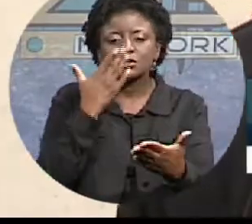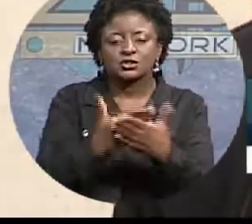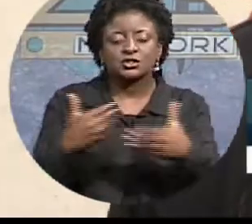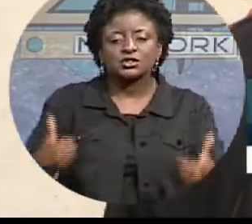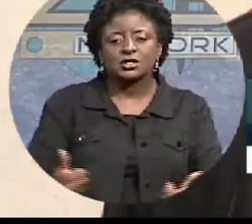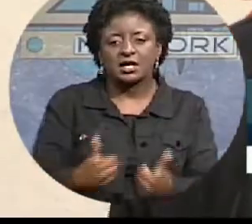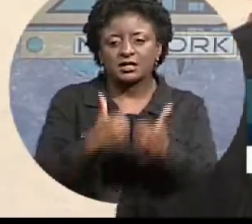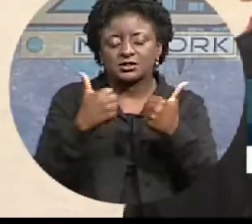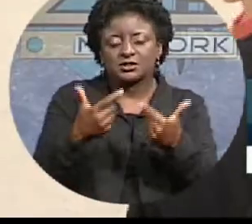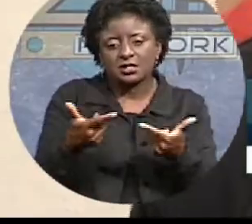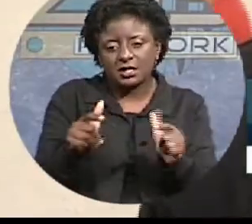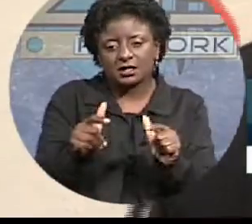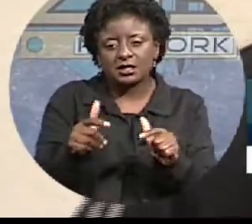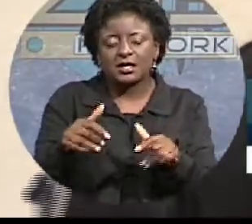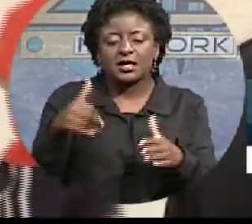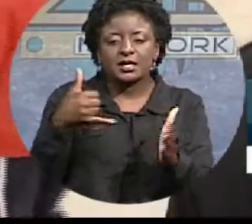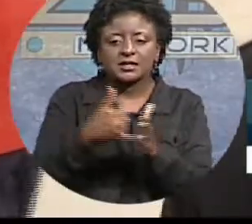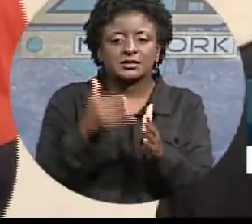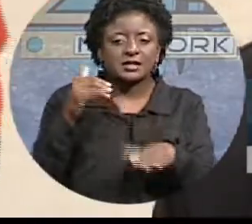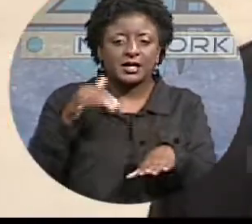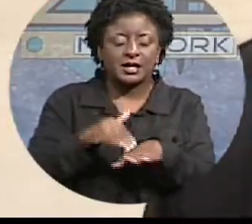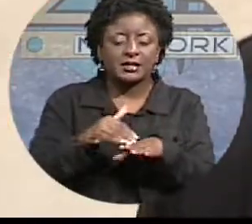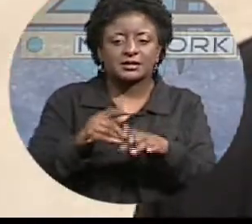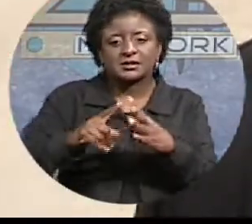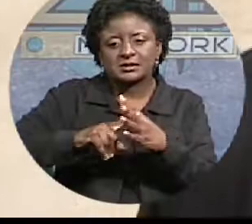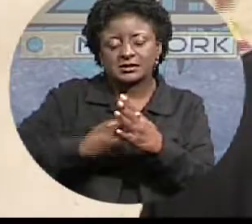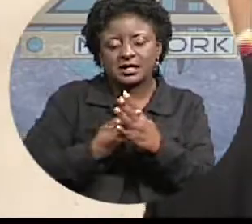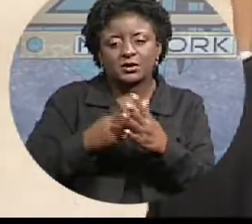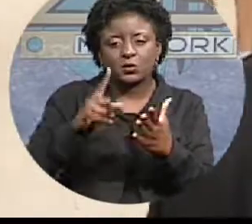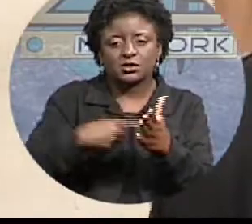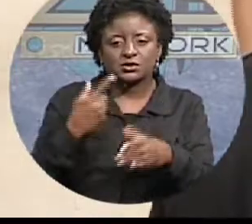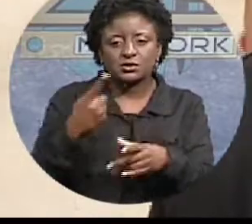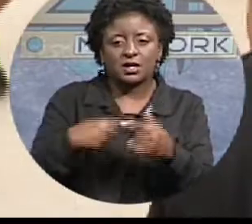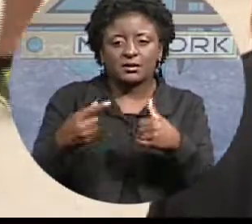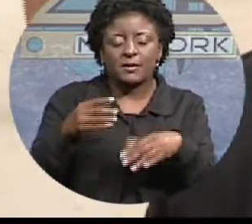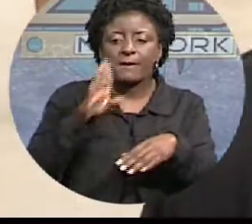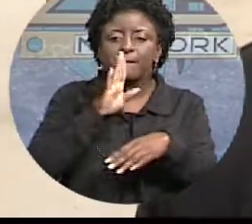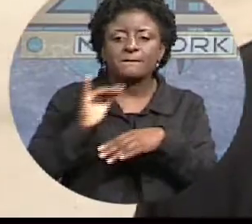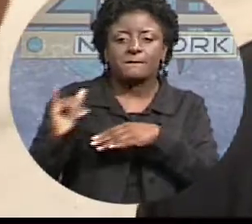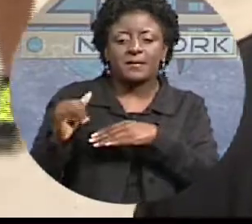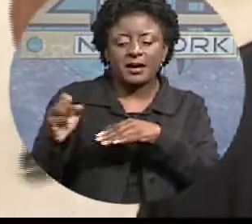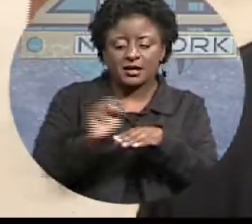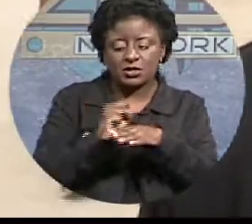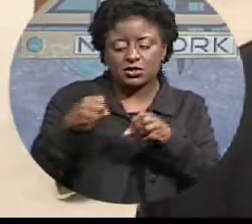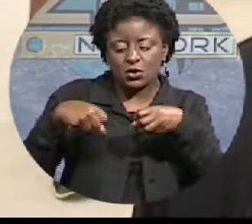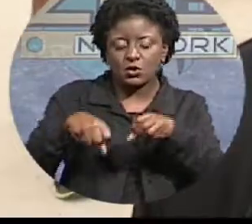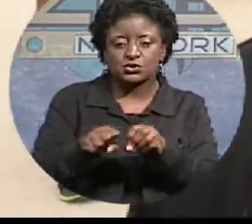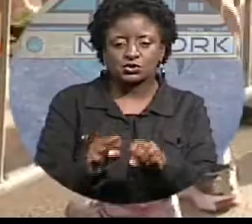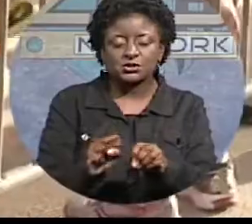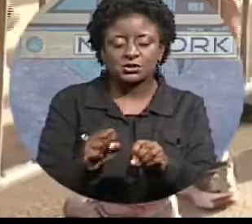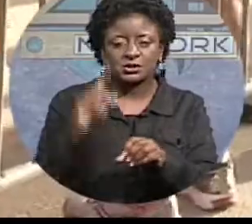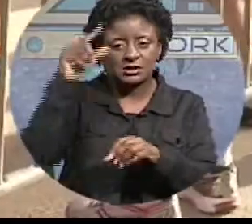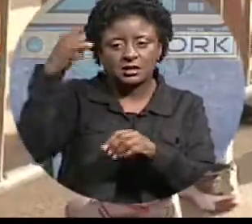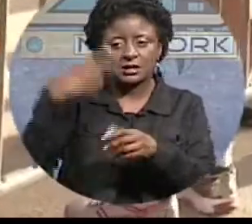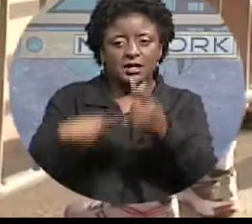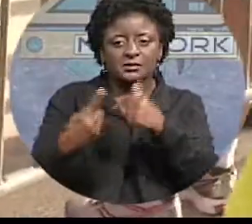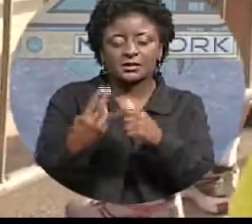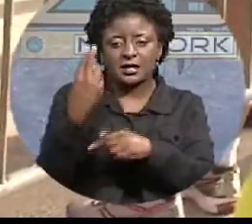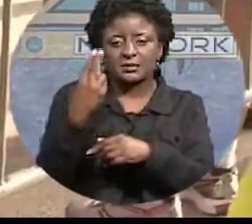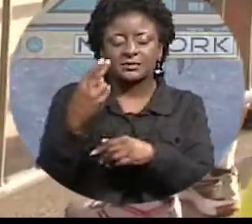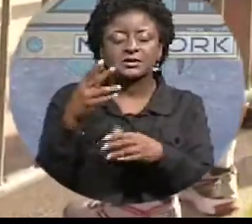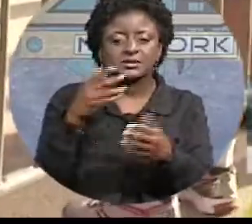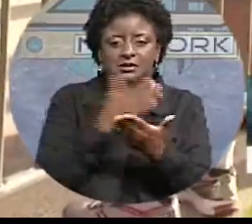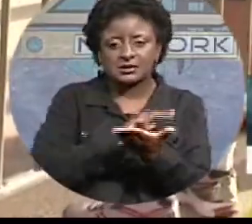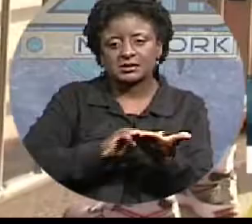the beginning. And then once you get out here by the ocean and it starts, you know, sun starts coming up, it's a really nice course. I just started a